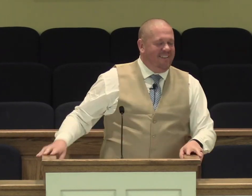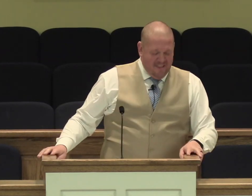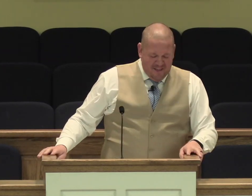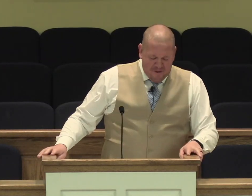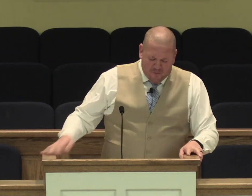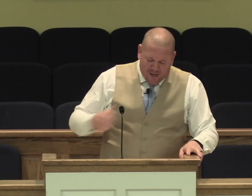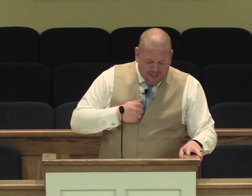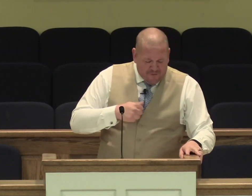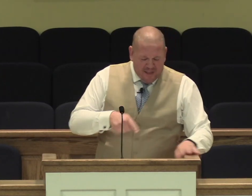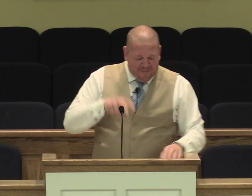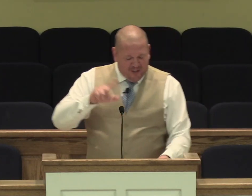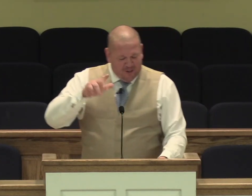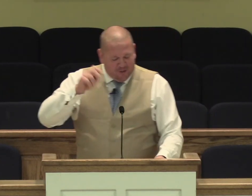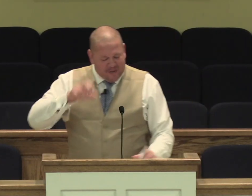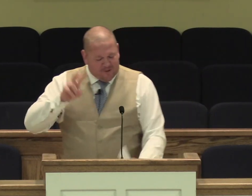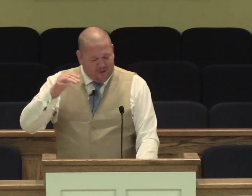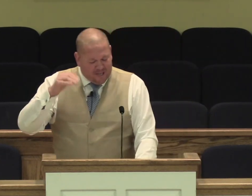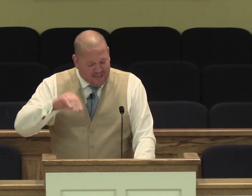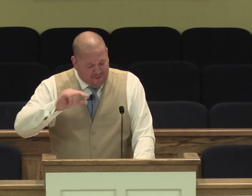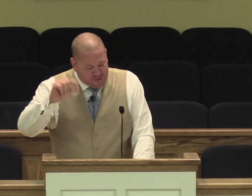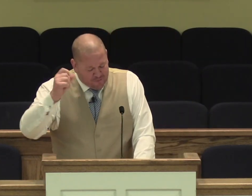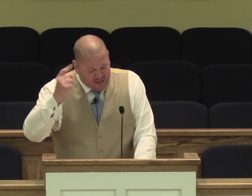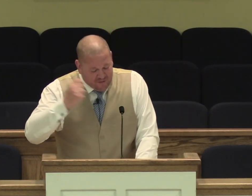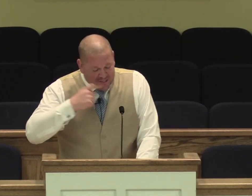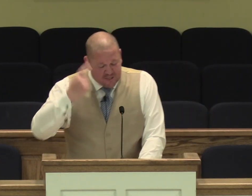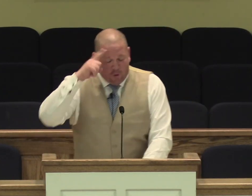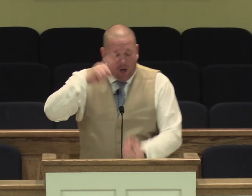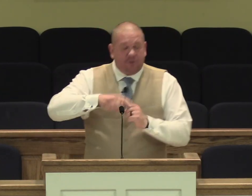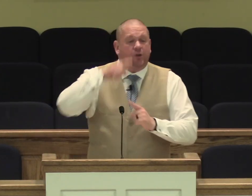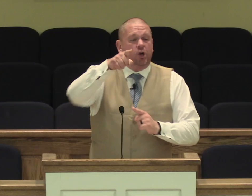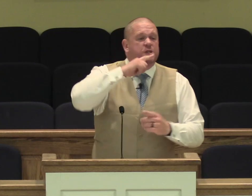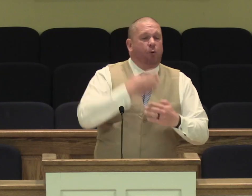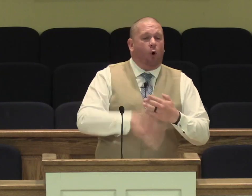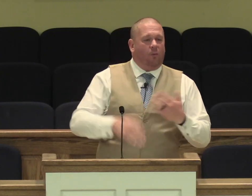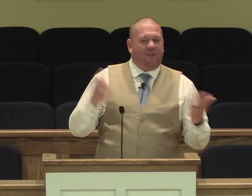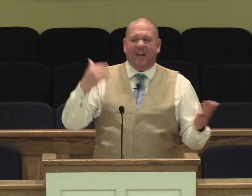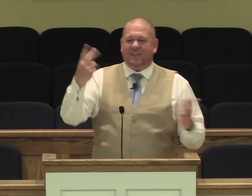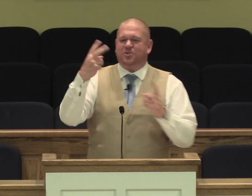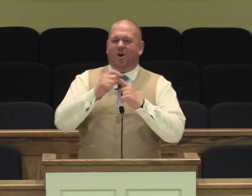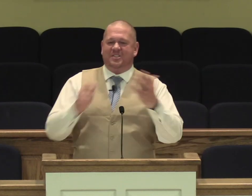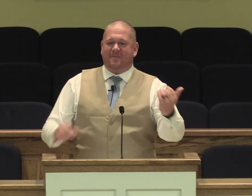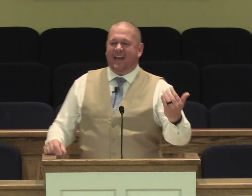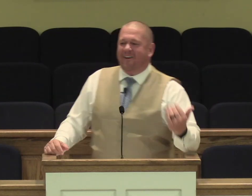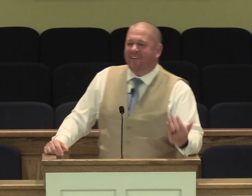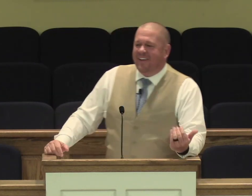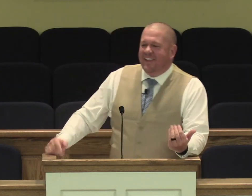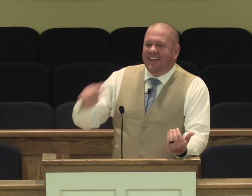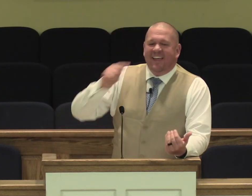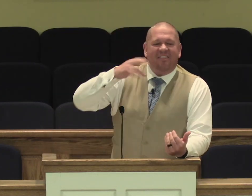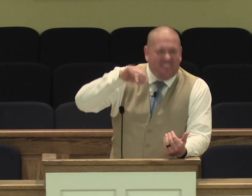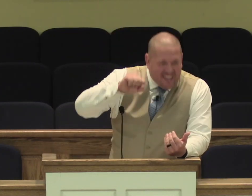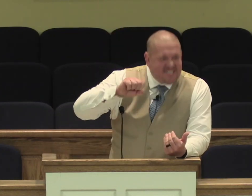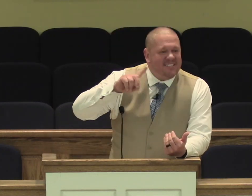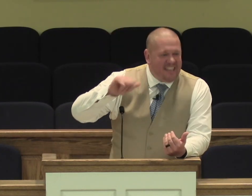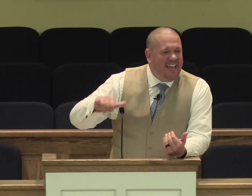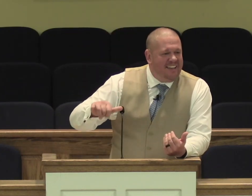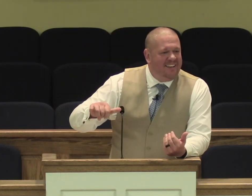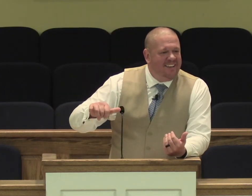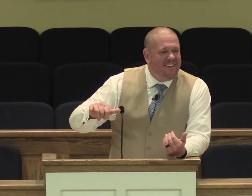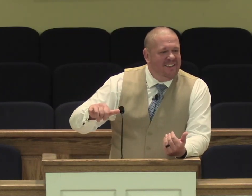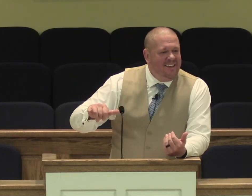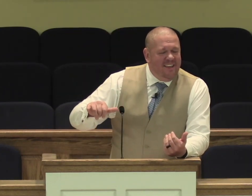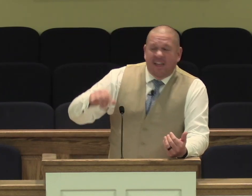this day. Boy, I love that. If you look at Luke chapter 2 again in verse number 11, it says, "For unto you is born," what are the next two words? Help me now. "This